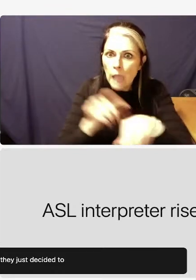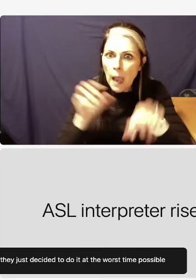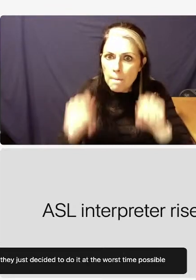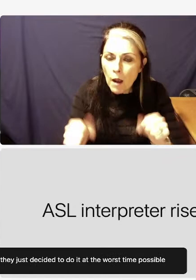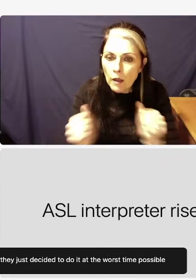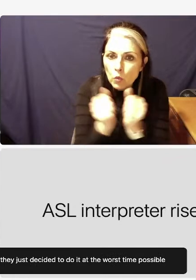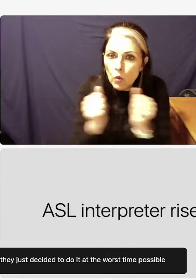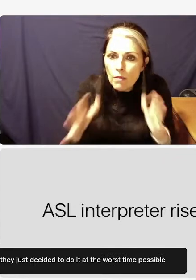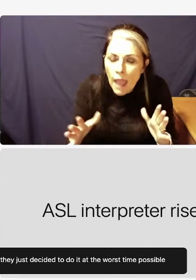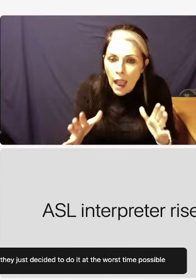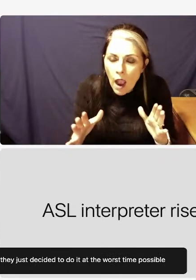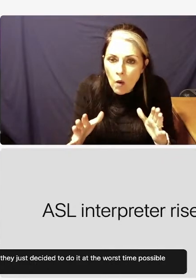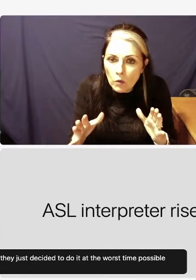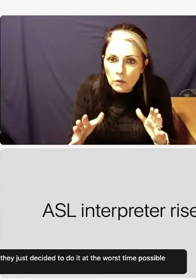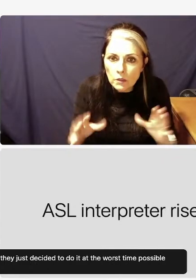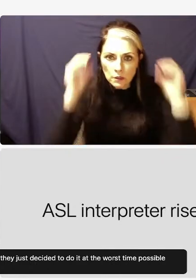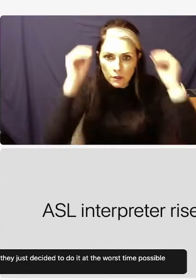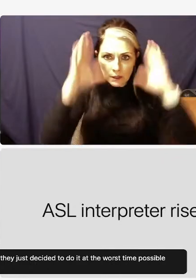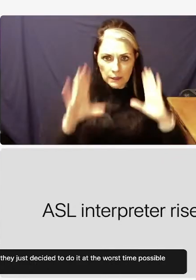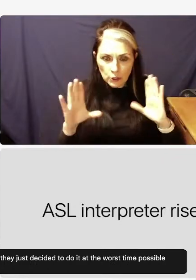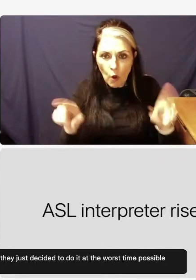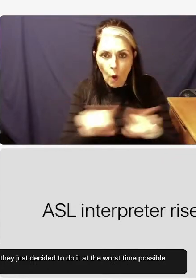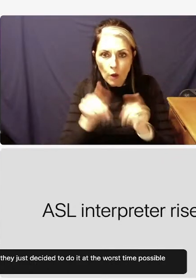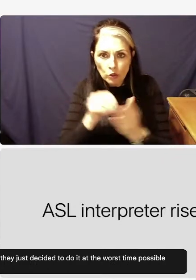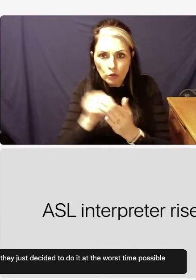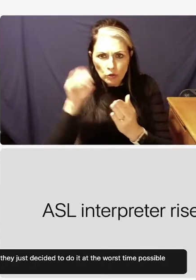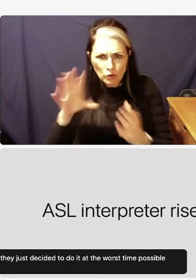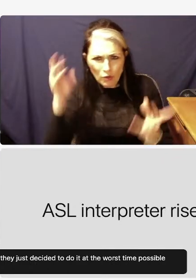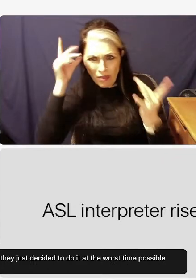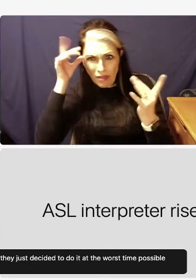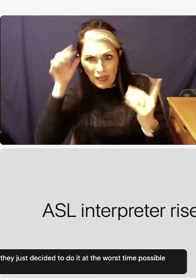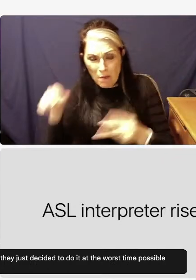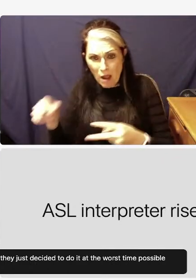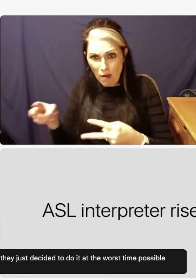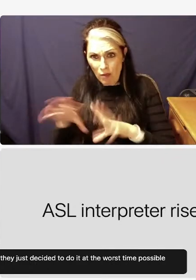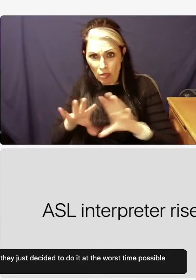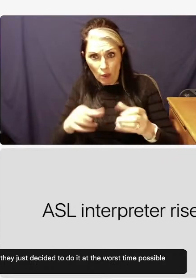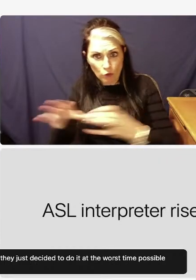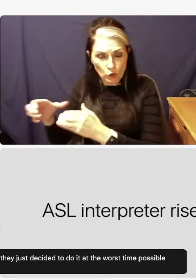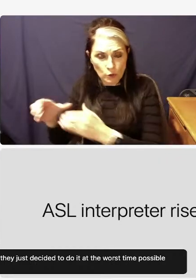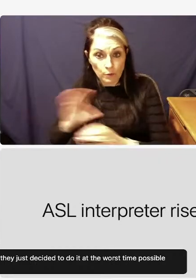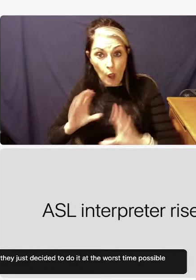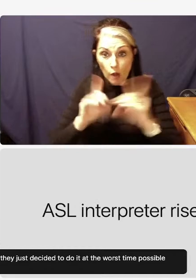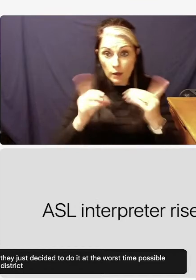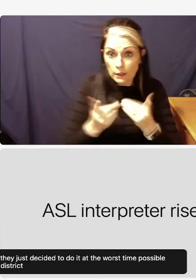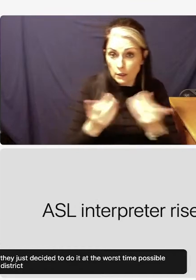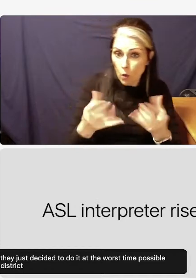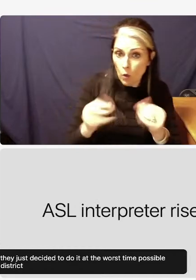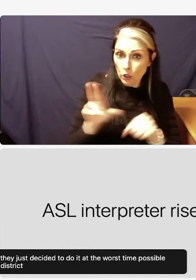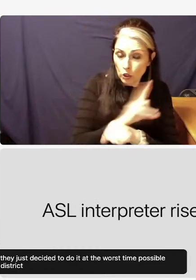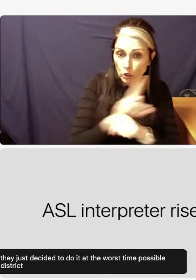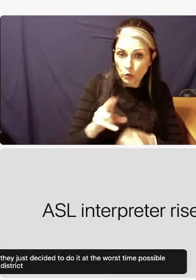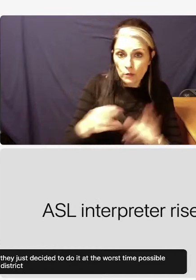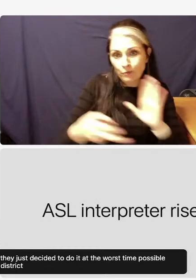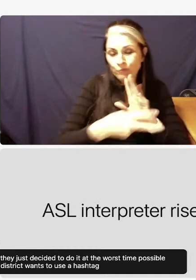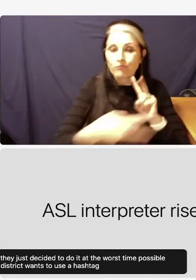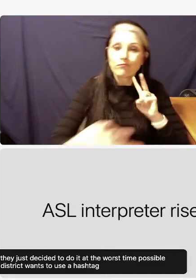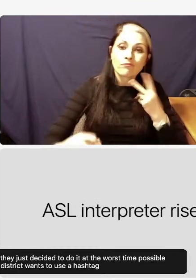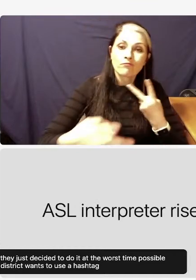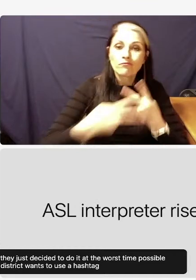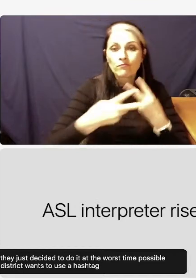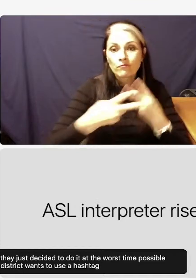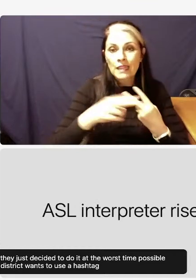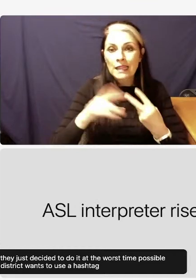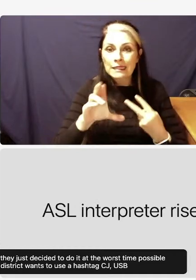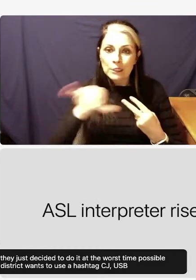even taking only the teachers but the students into consideration if our district wants to use a hashtag like cjusd